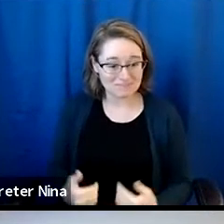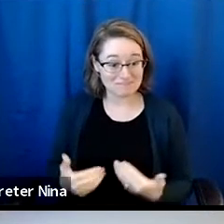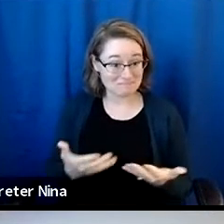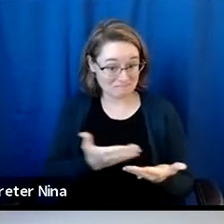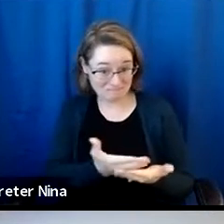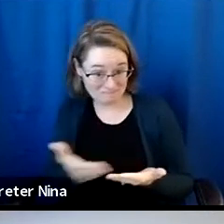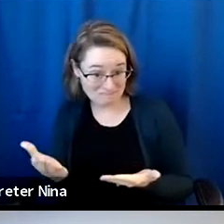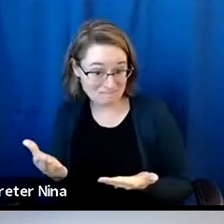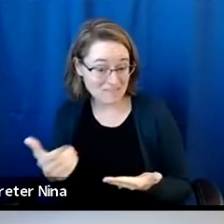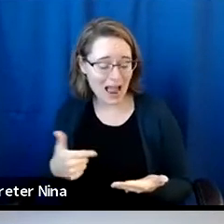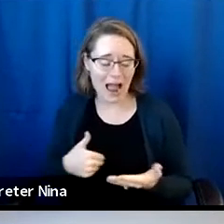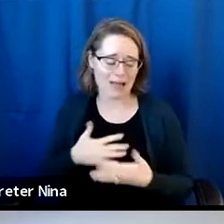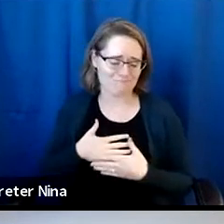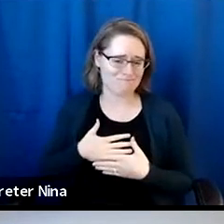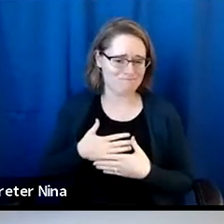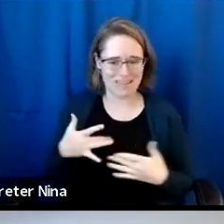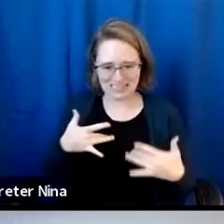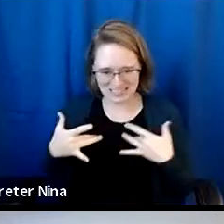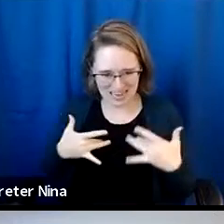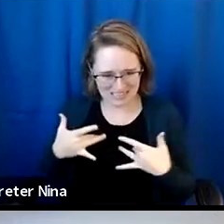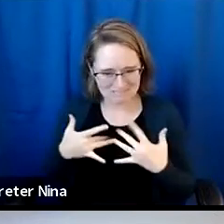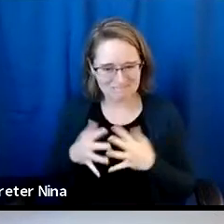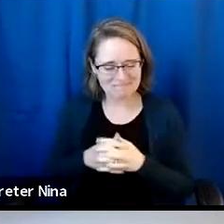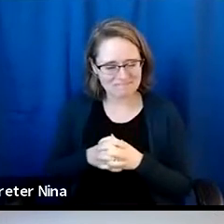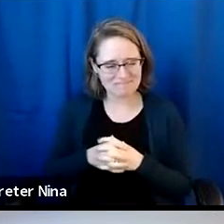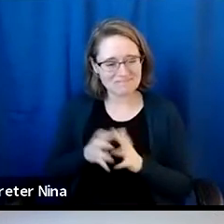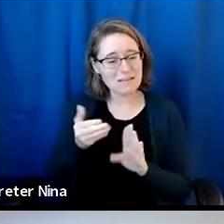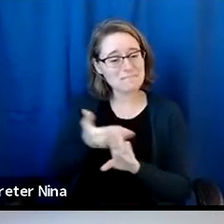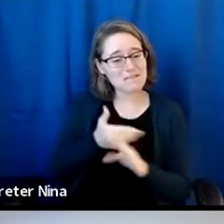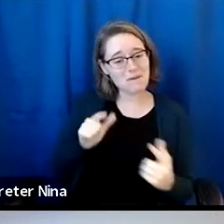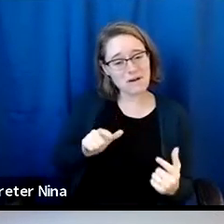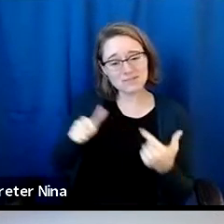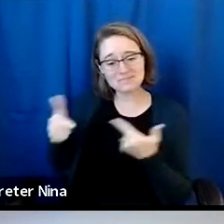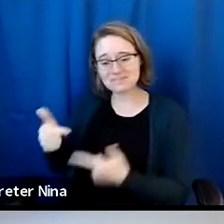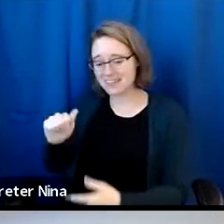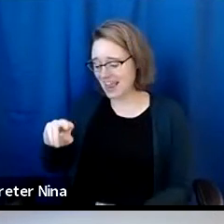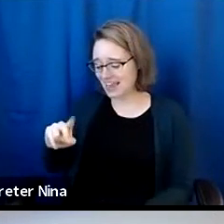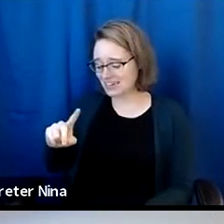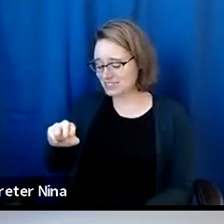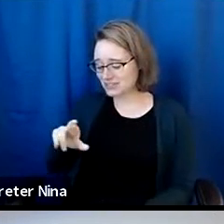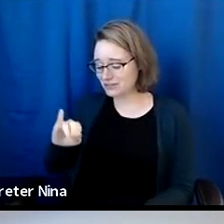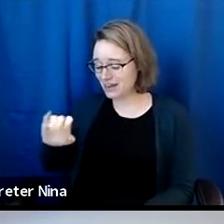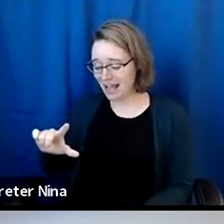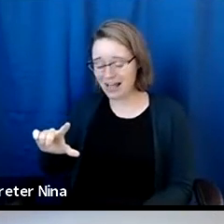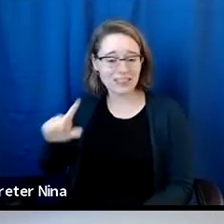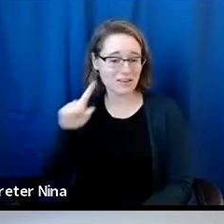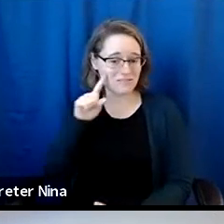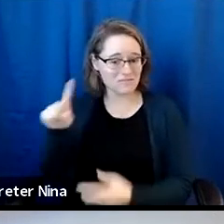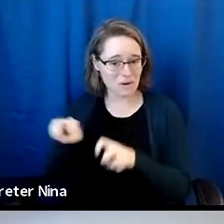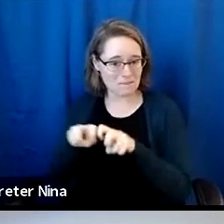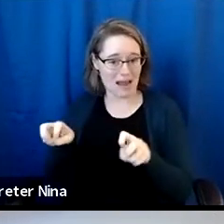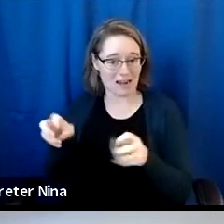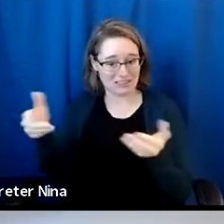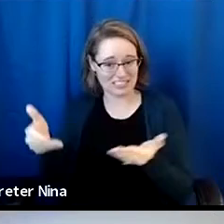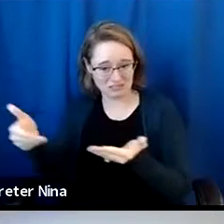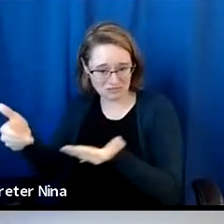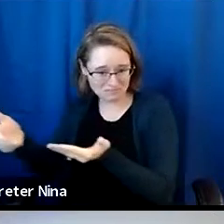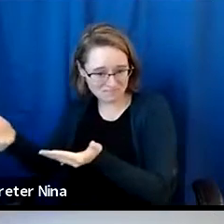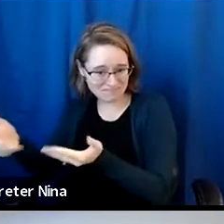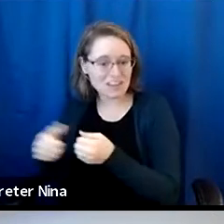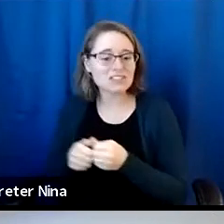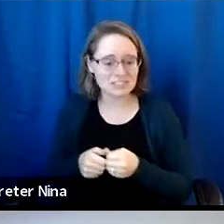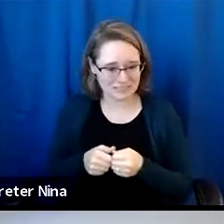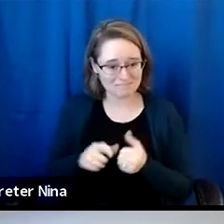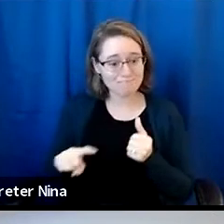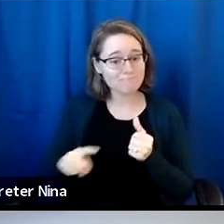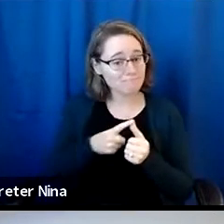but I'm truly excited. So before I turn it over to Andriel for our panel introductions,